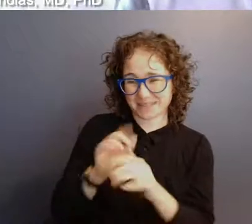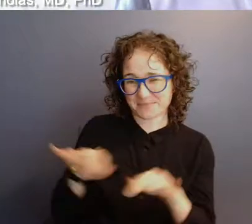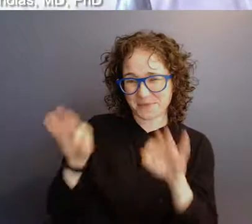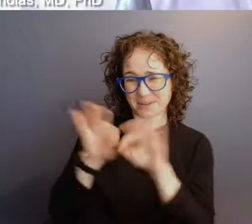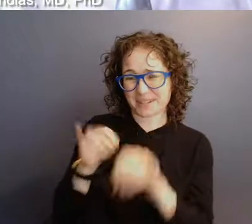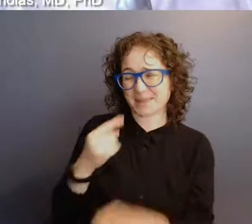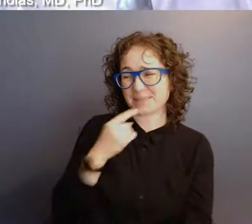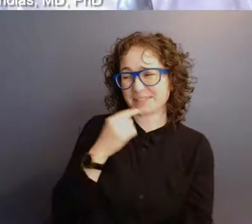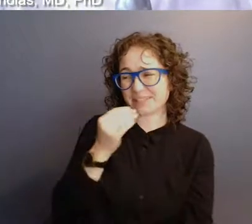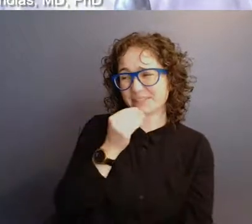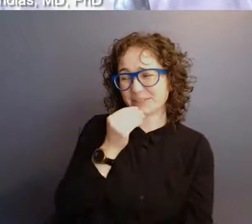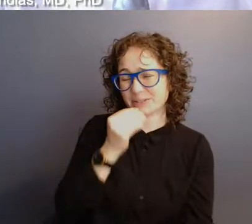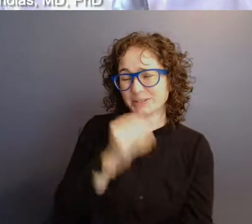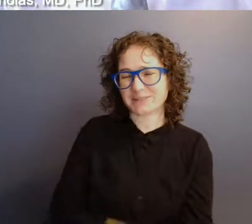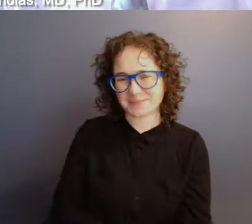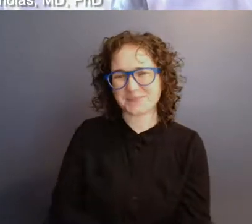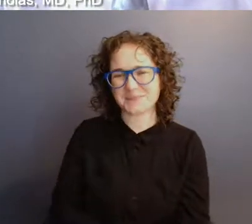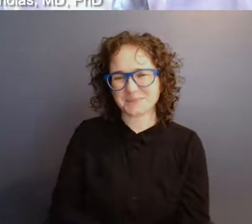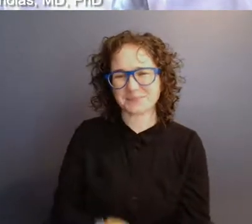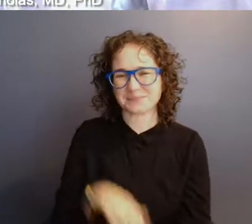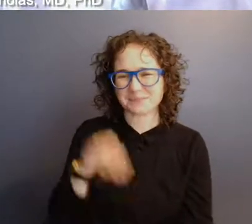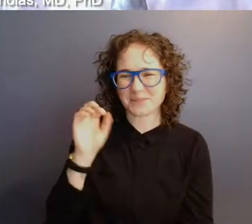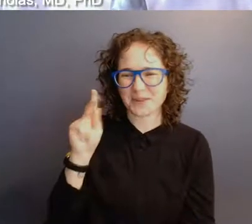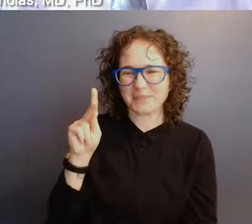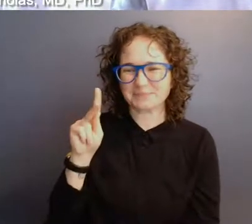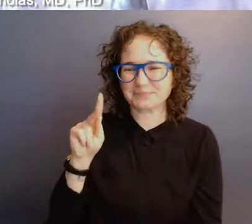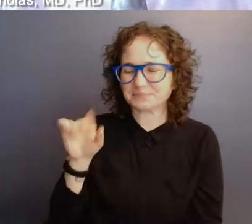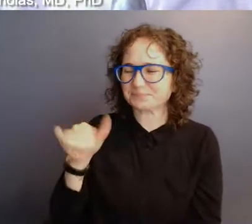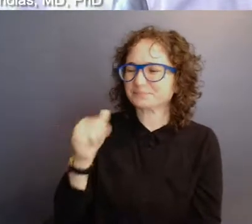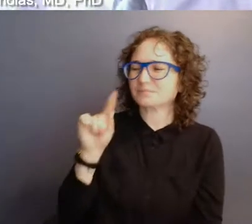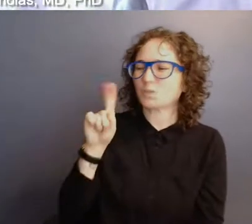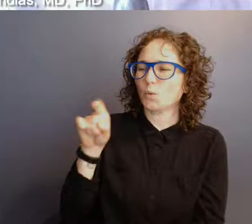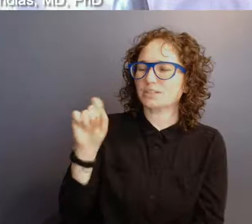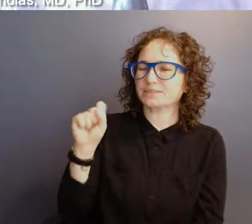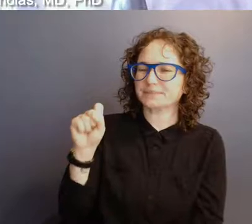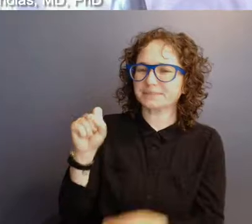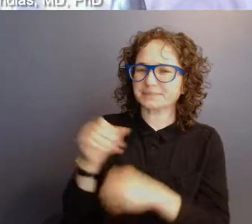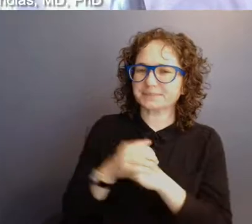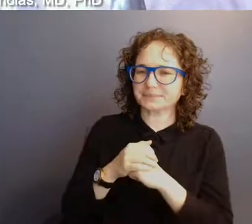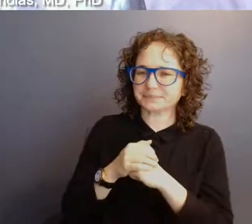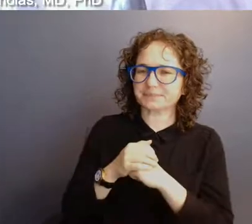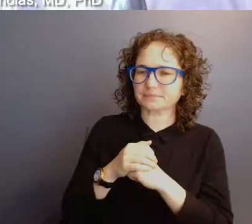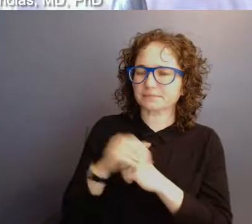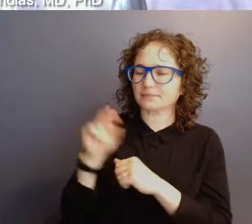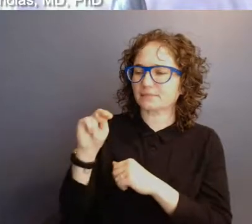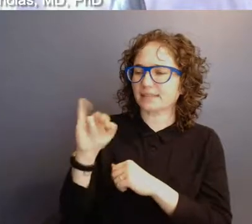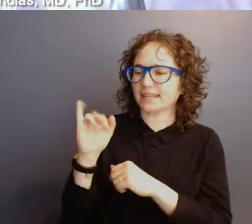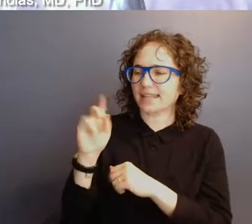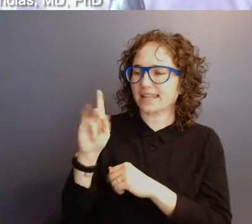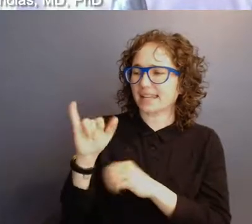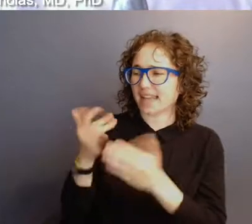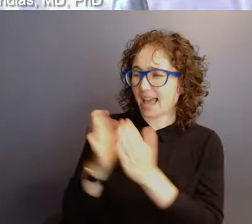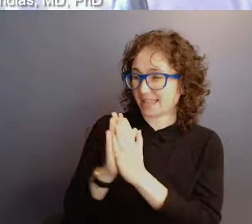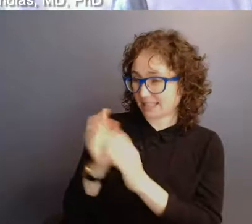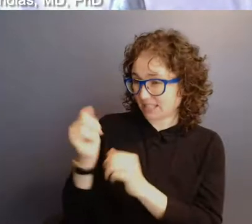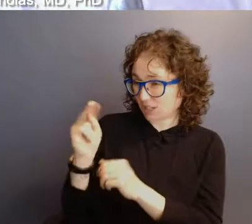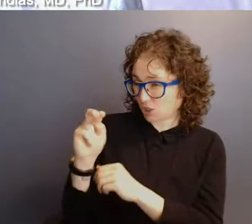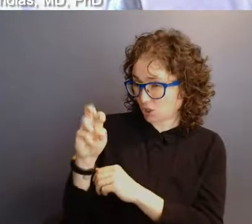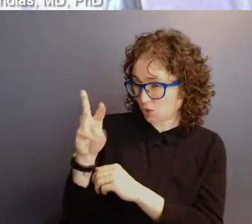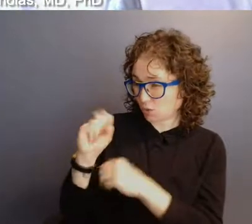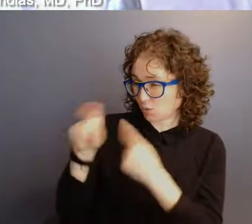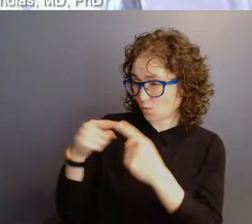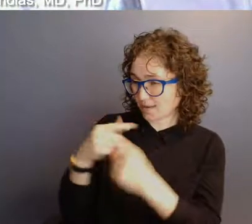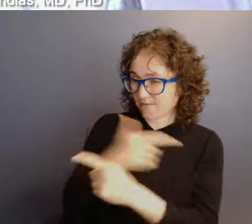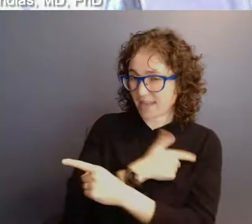food. Okay, so we have another question, Dr. Sholas. Nikki is asking, is there any news on when vaccines for special